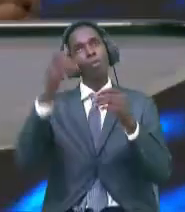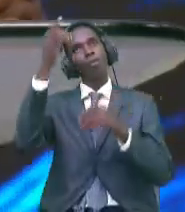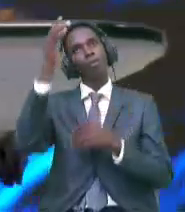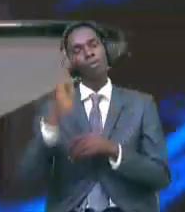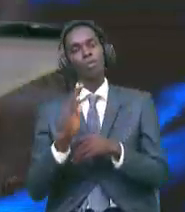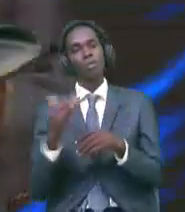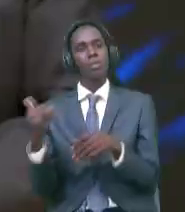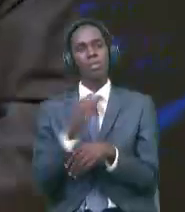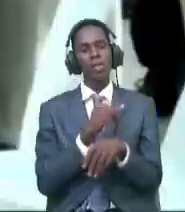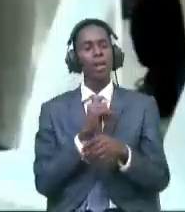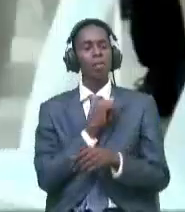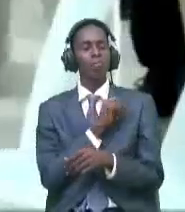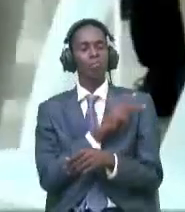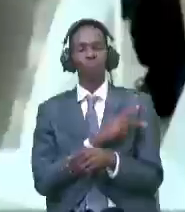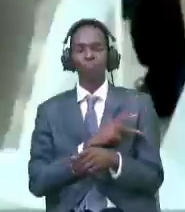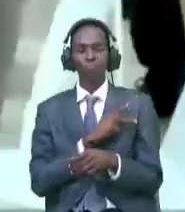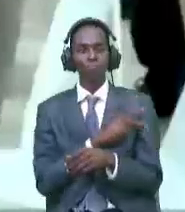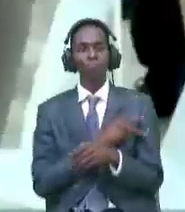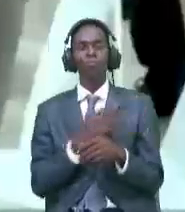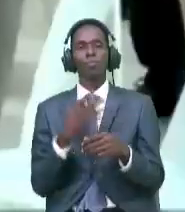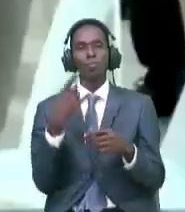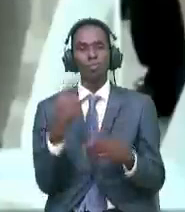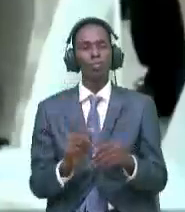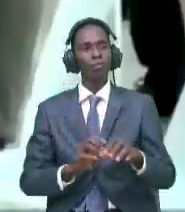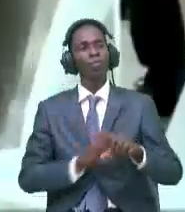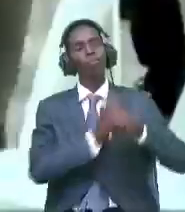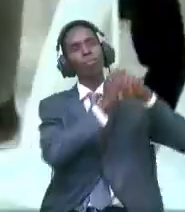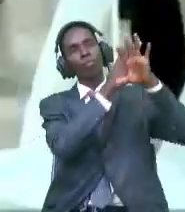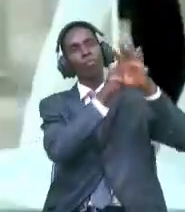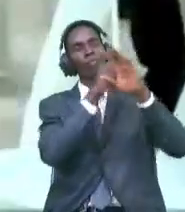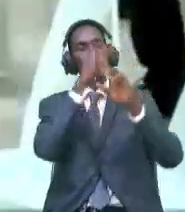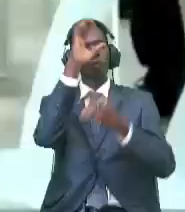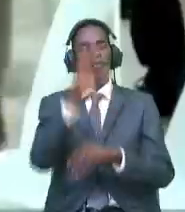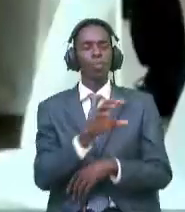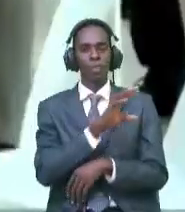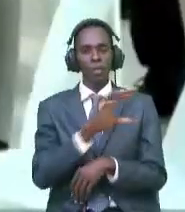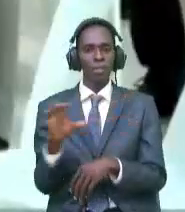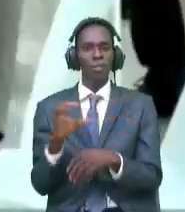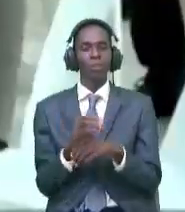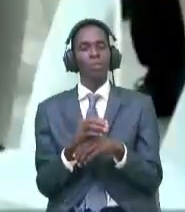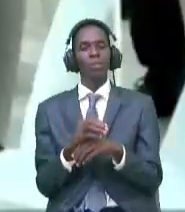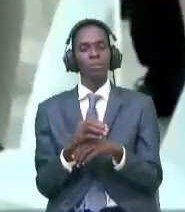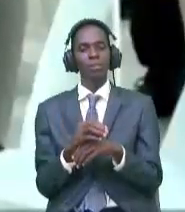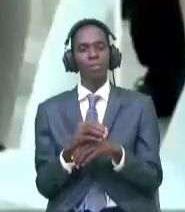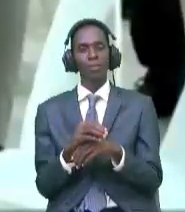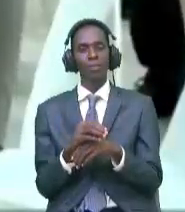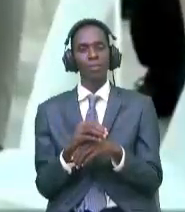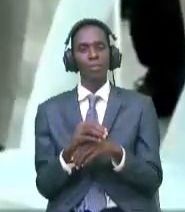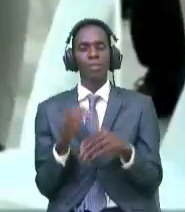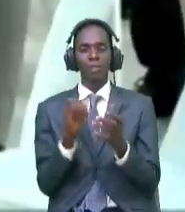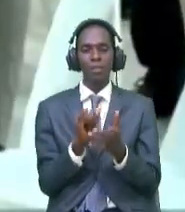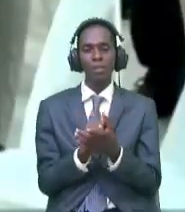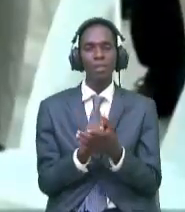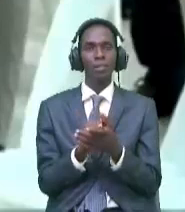appreciate Calvary. They appreciate the sacrifice of the Lord Jesus Christ. He loved us so much that